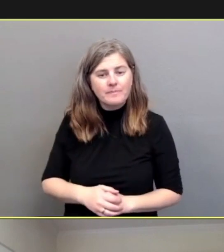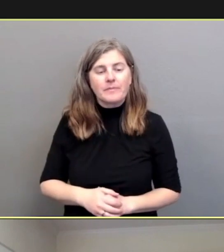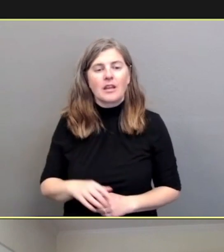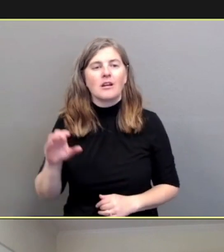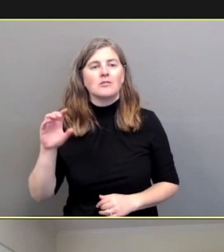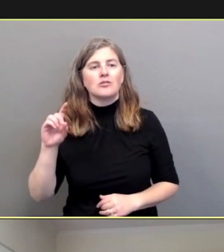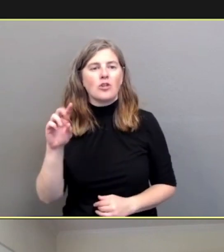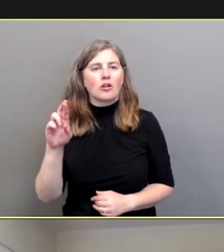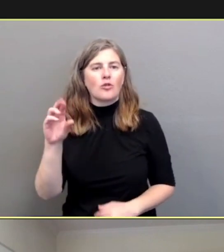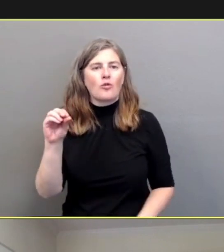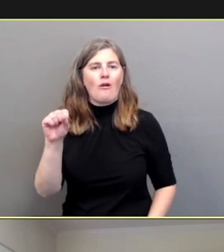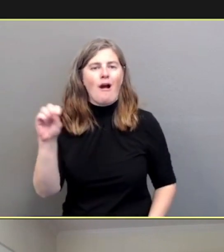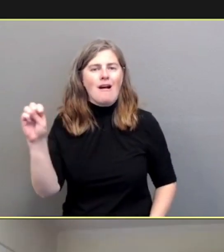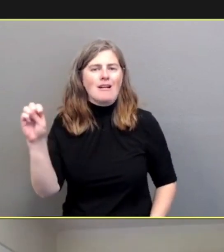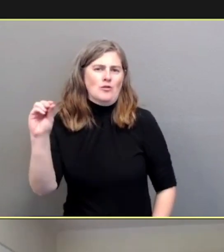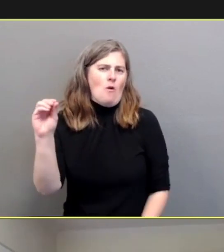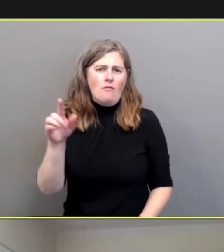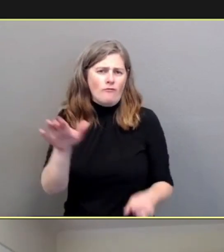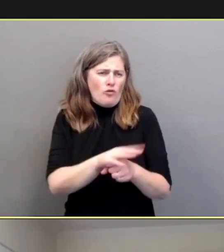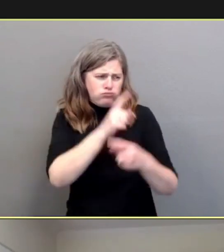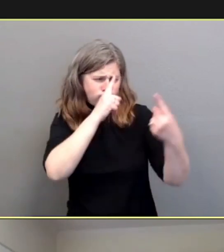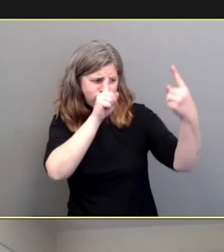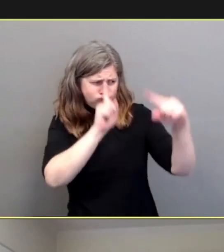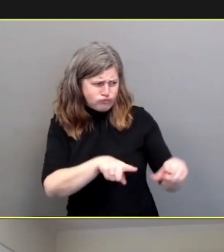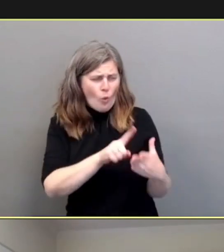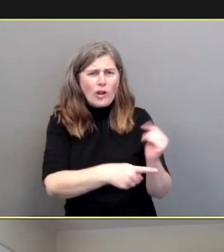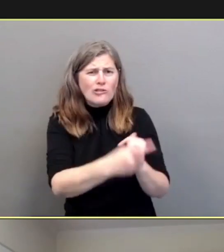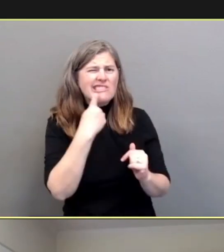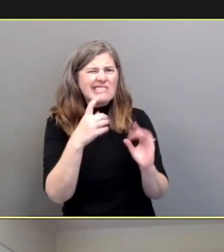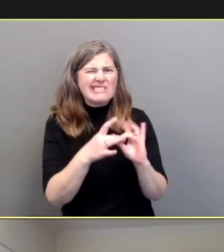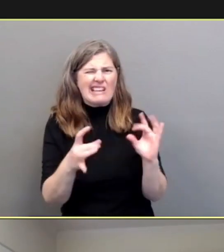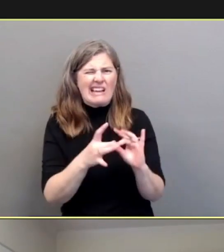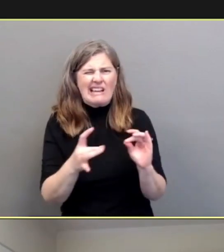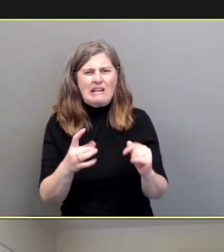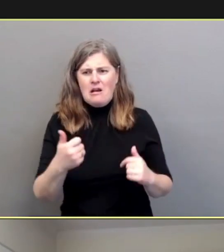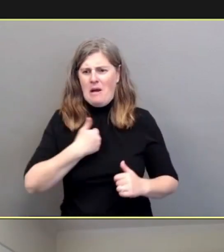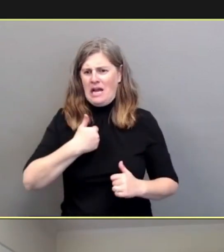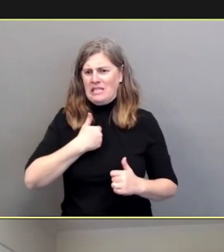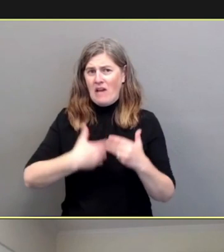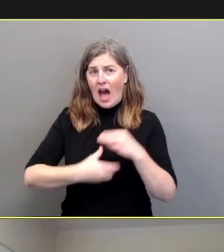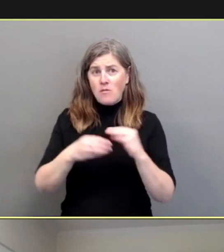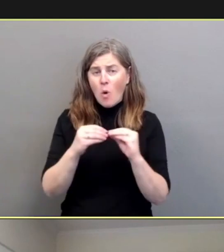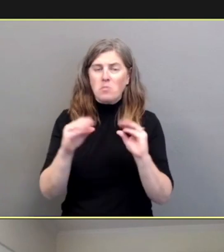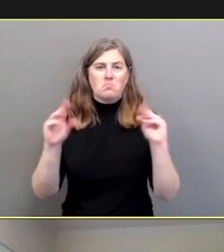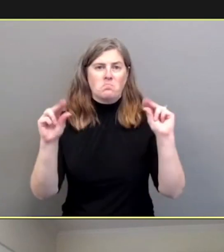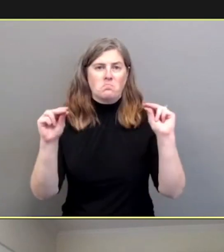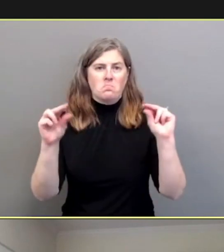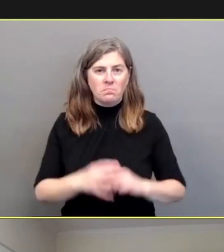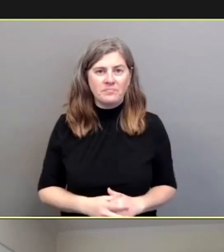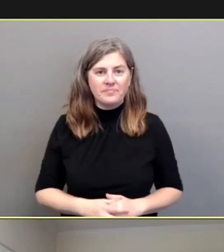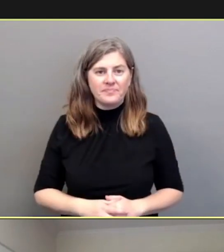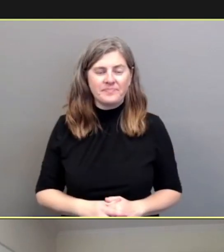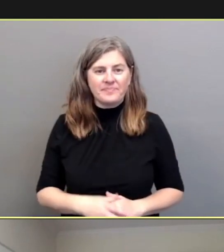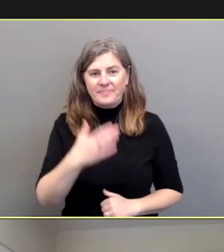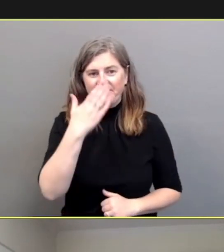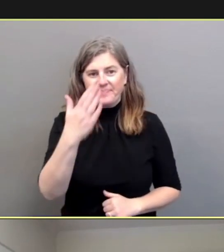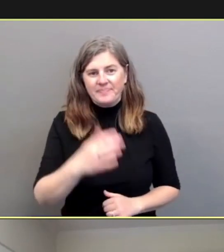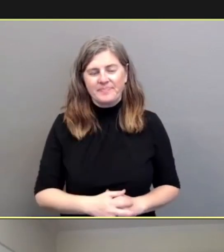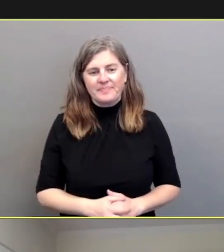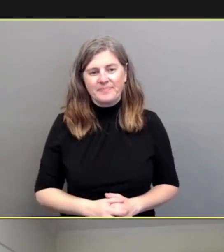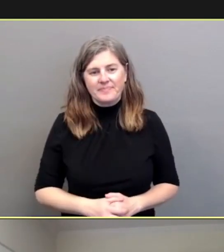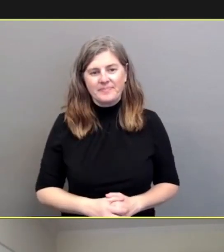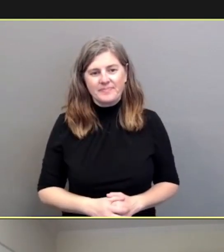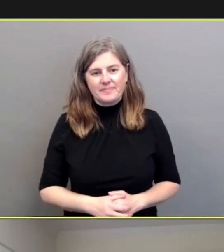I'm just full in agreement with what you've said. I don't think Okay. I have anything to add. Okay, thank you.